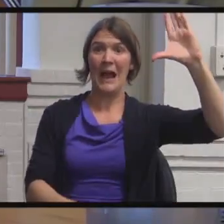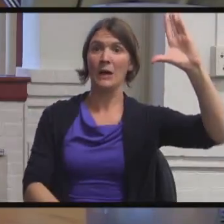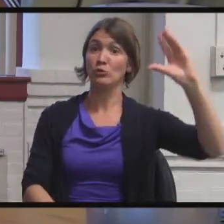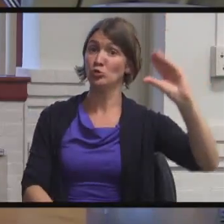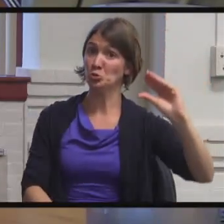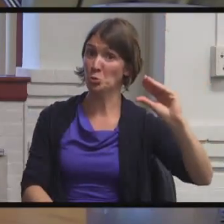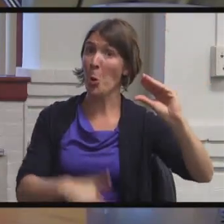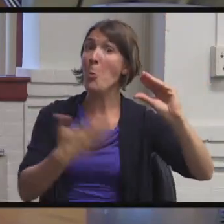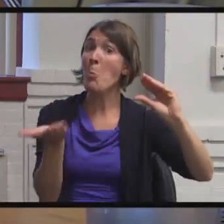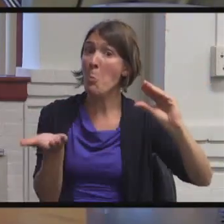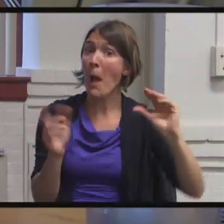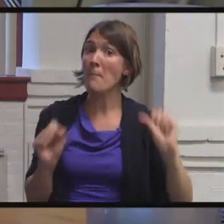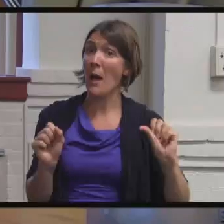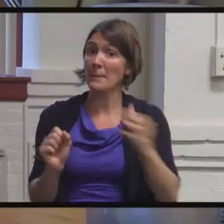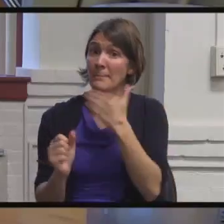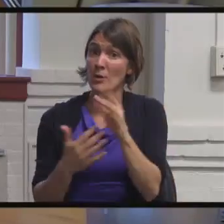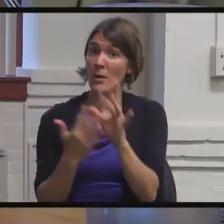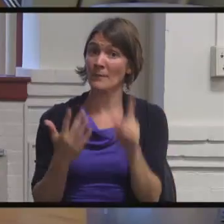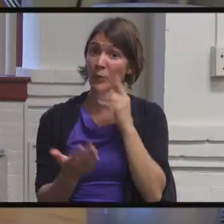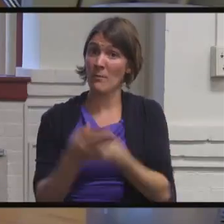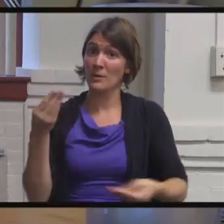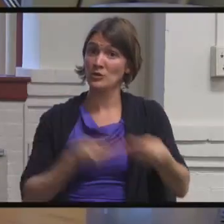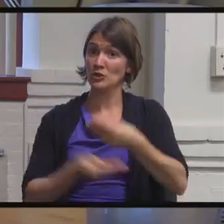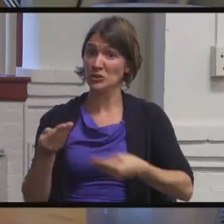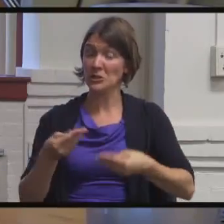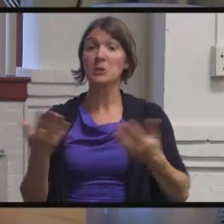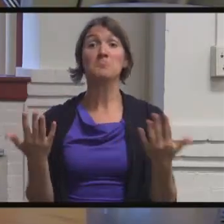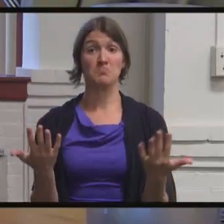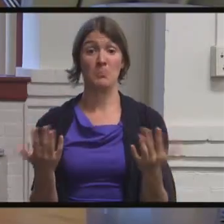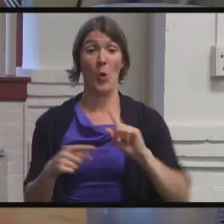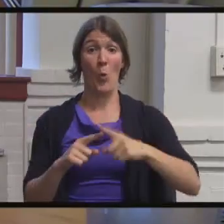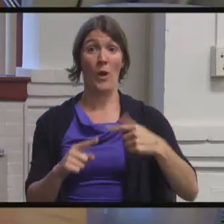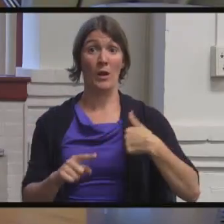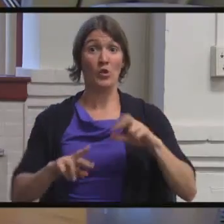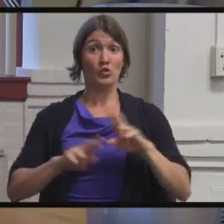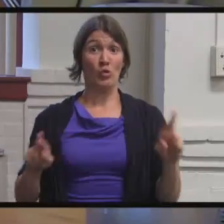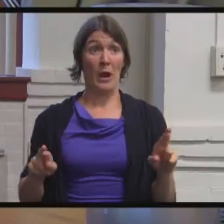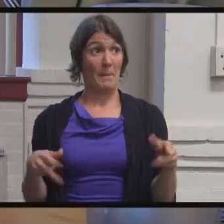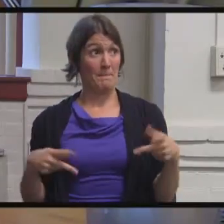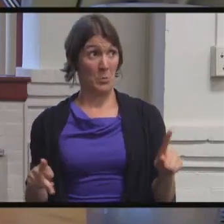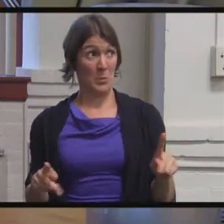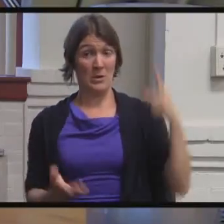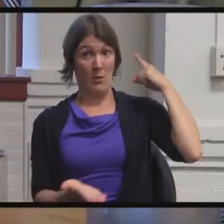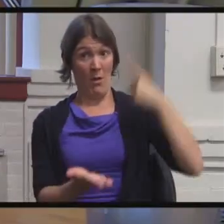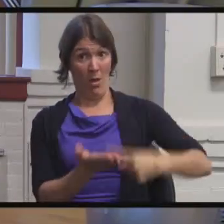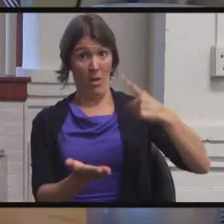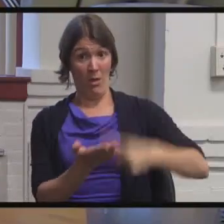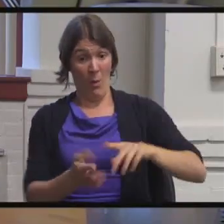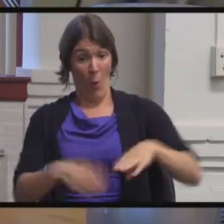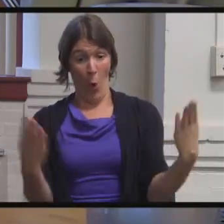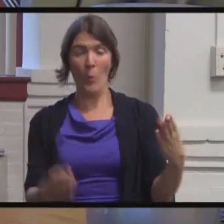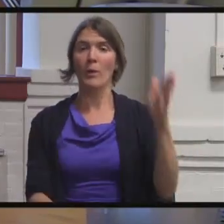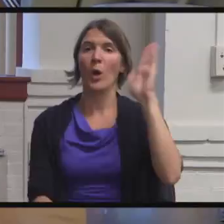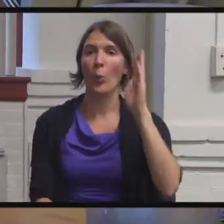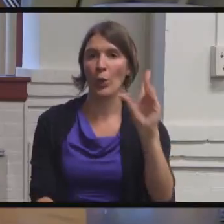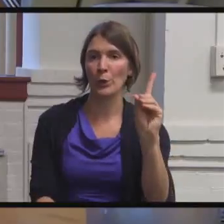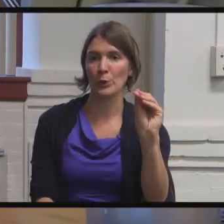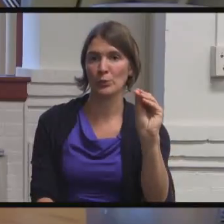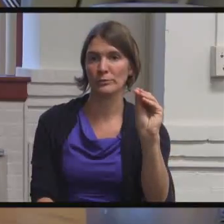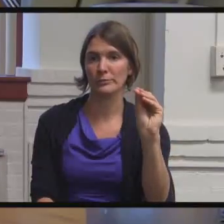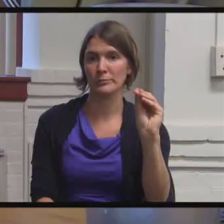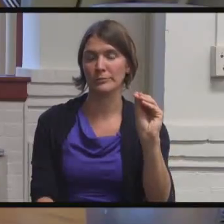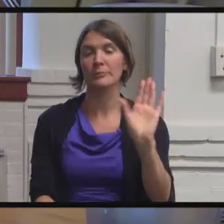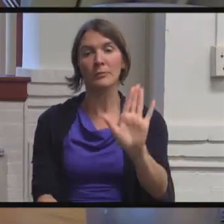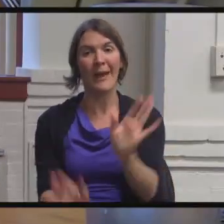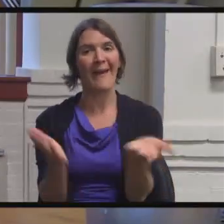Just as soon as we are able to talk about those matters in public, based